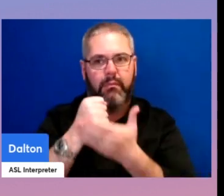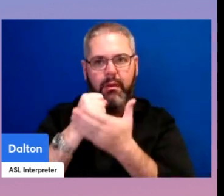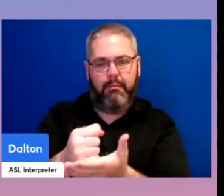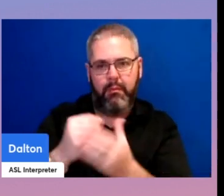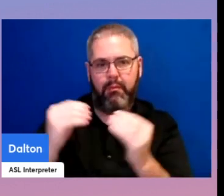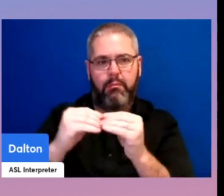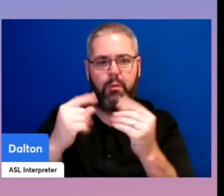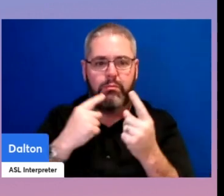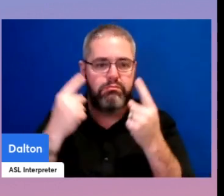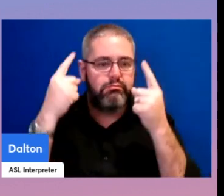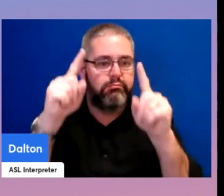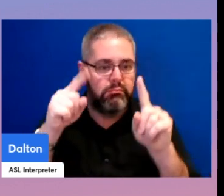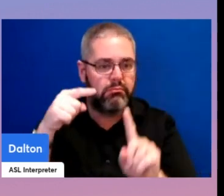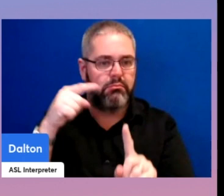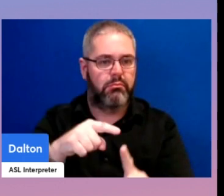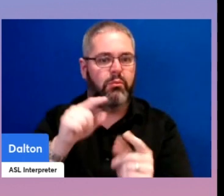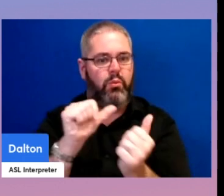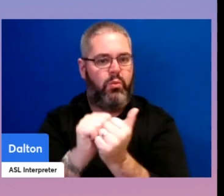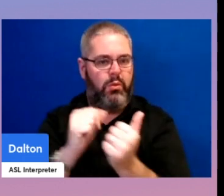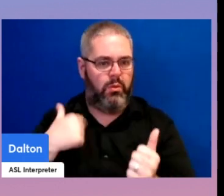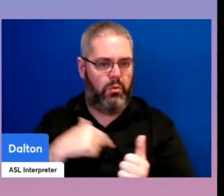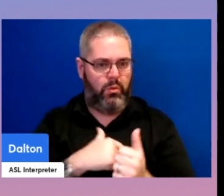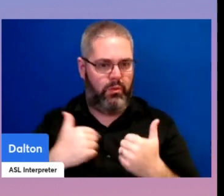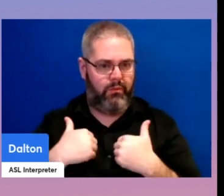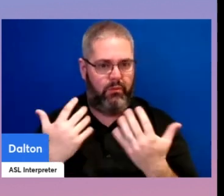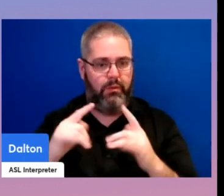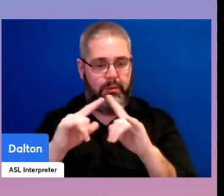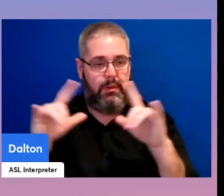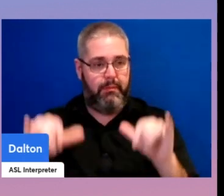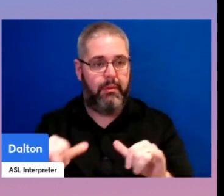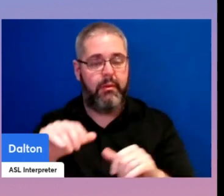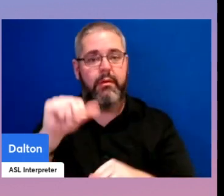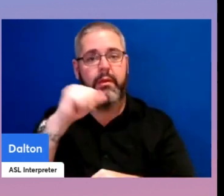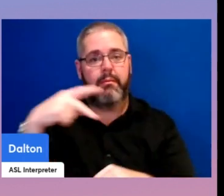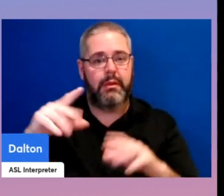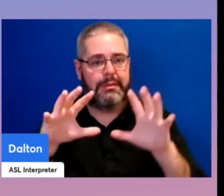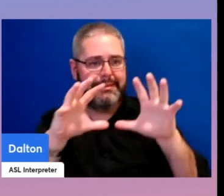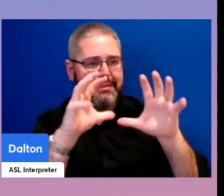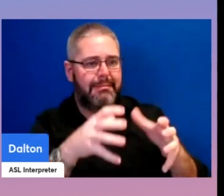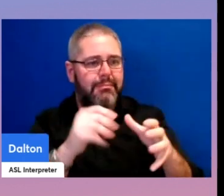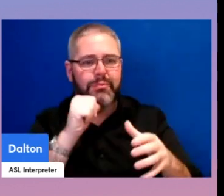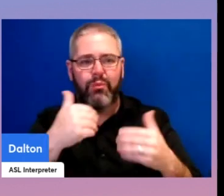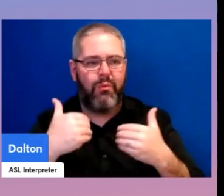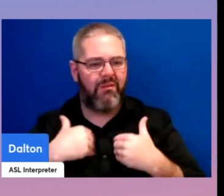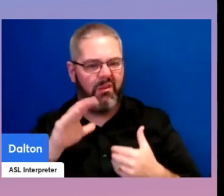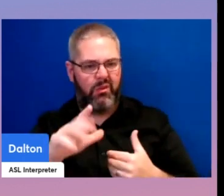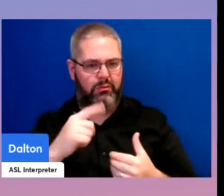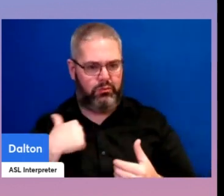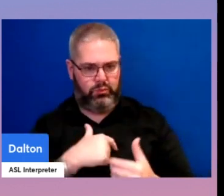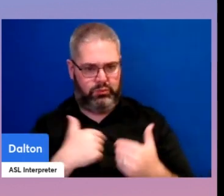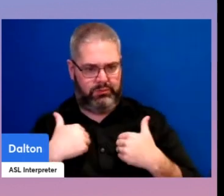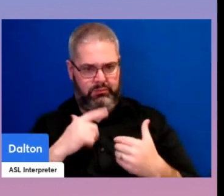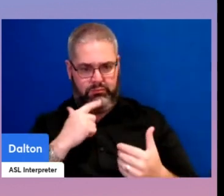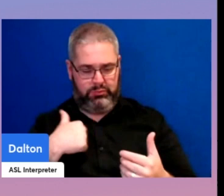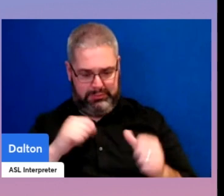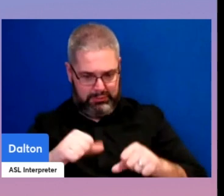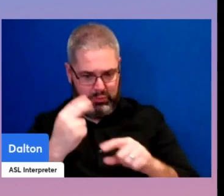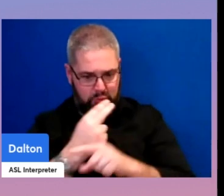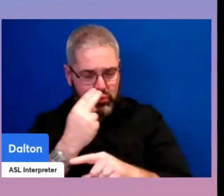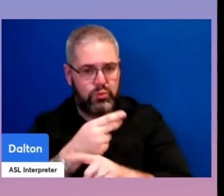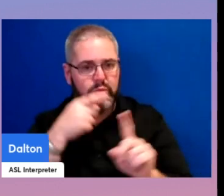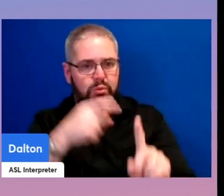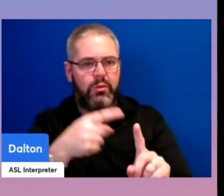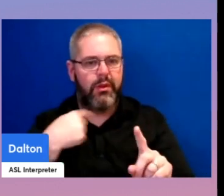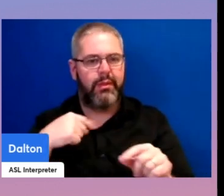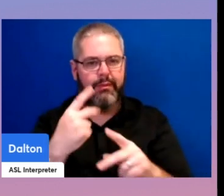Vault, whereas at the same time, the application teams don't have to change their workflows and they can continue to consume secrets